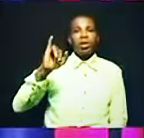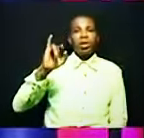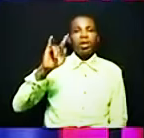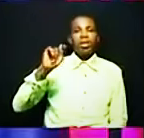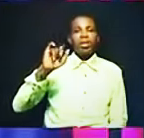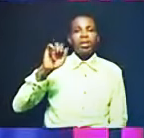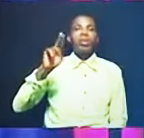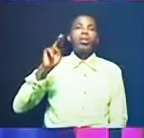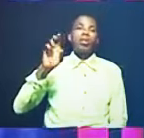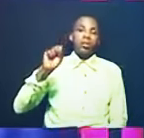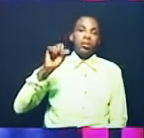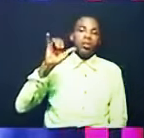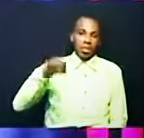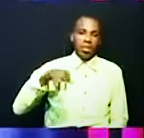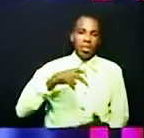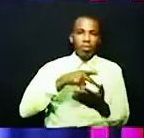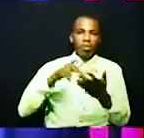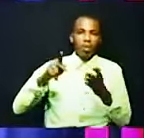See,